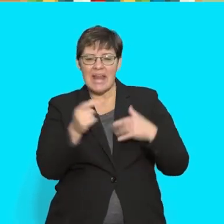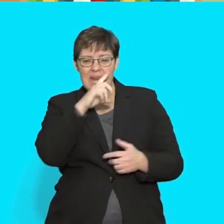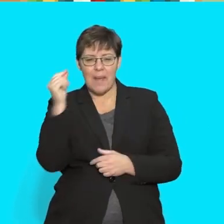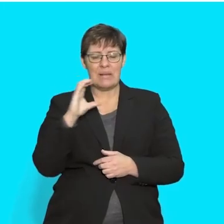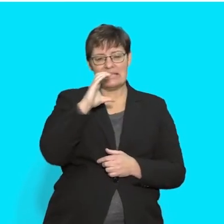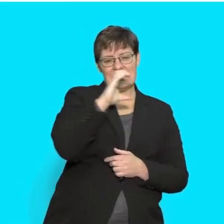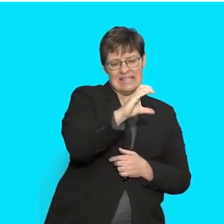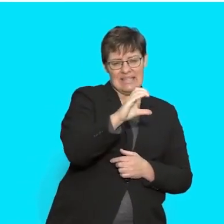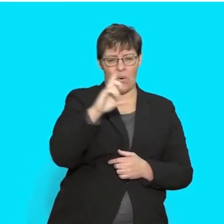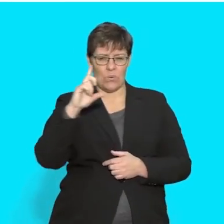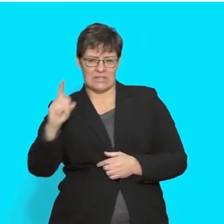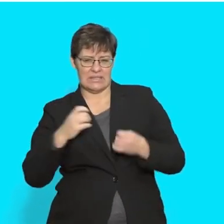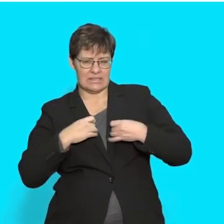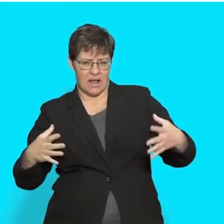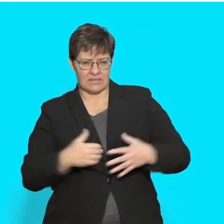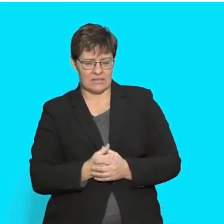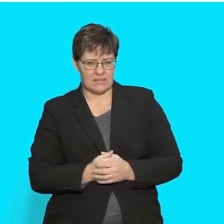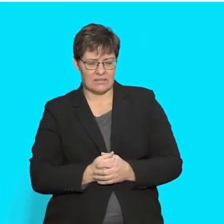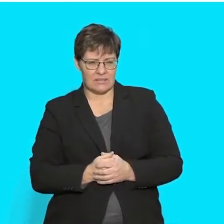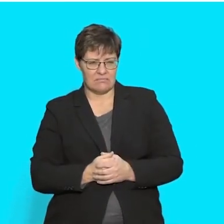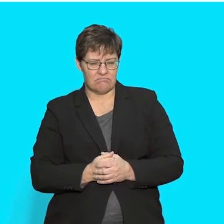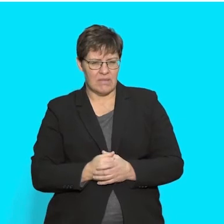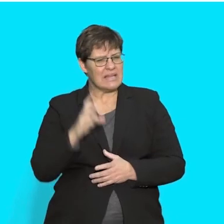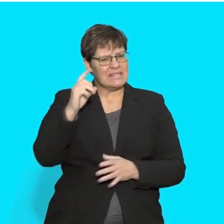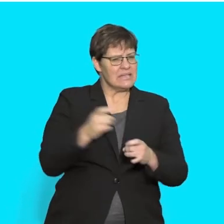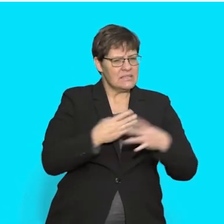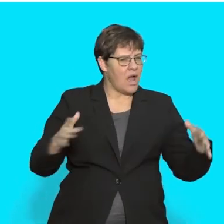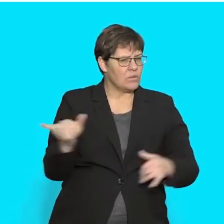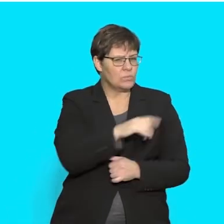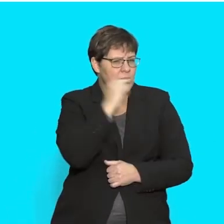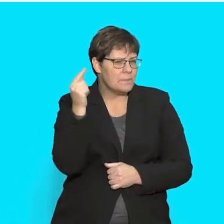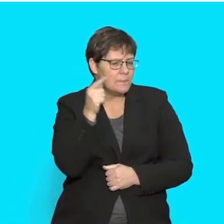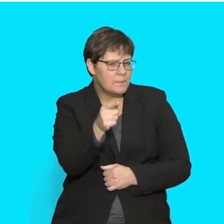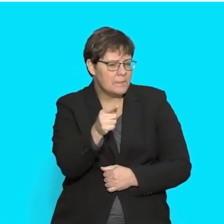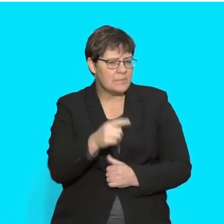or D. Which name begins with D?